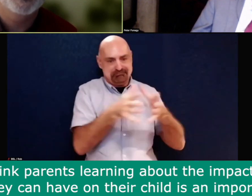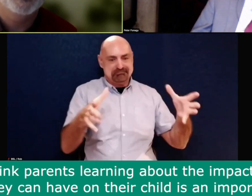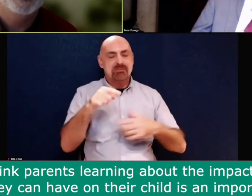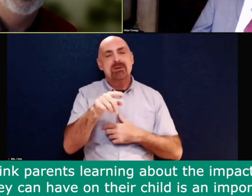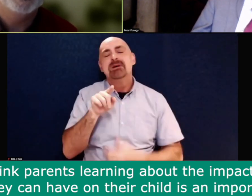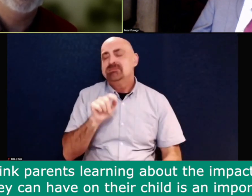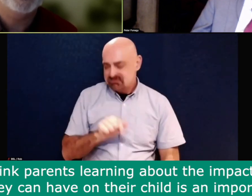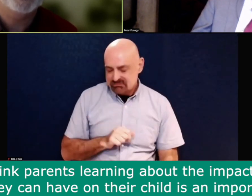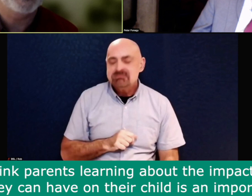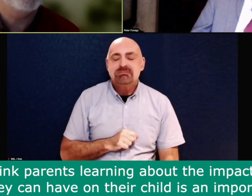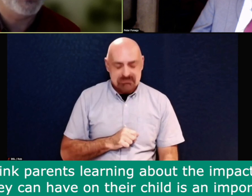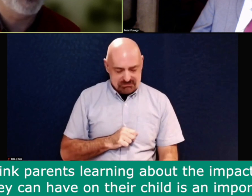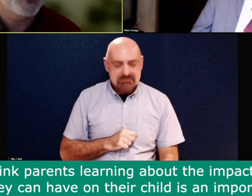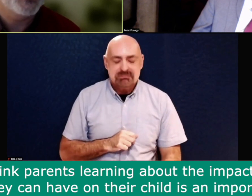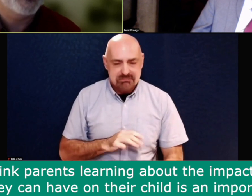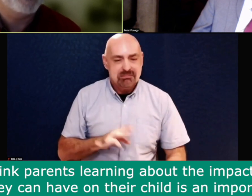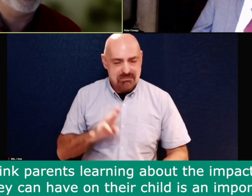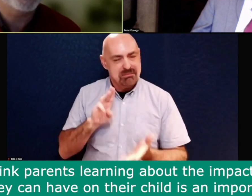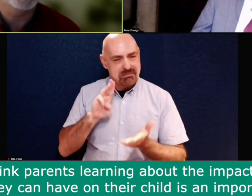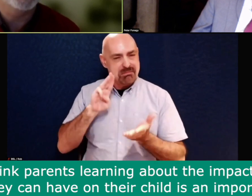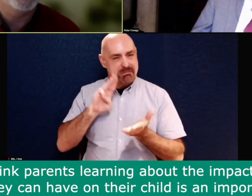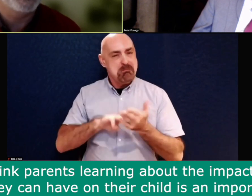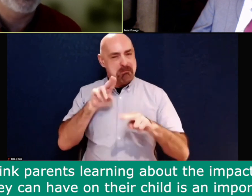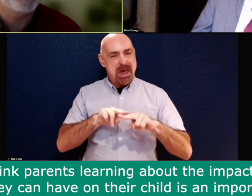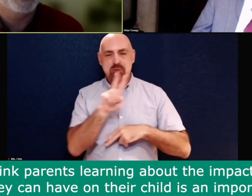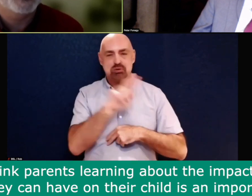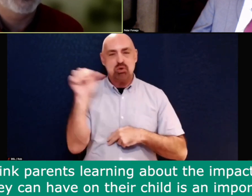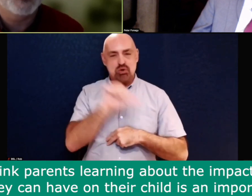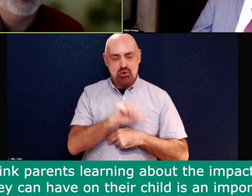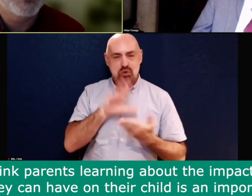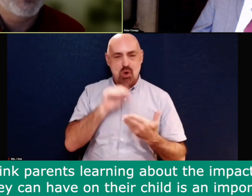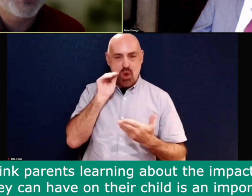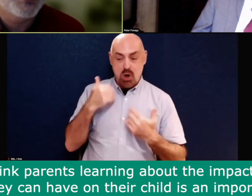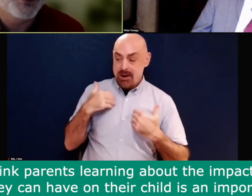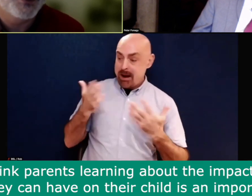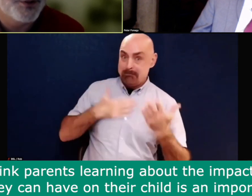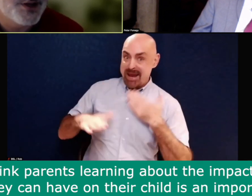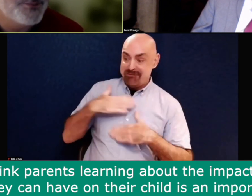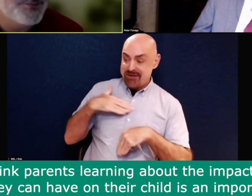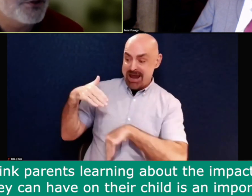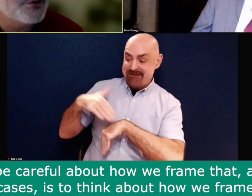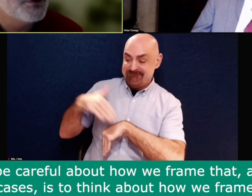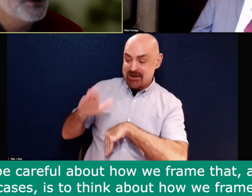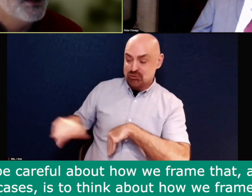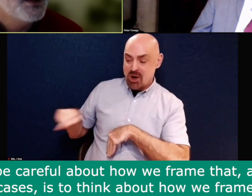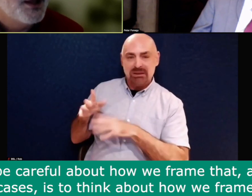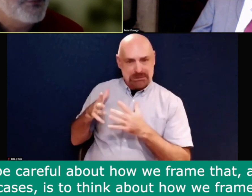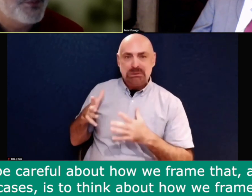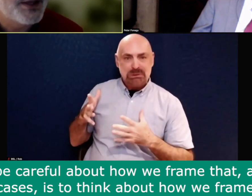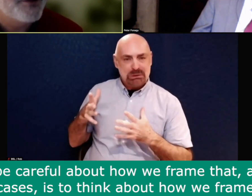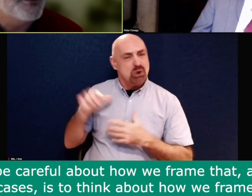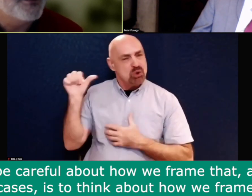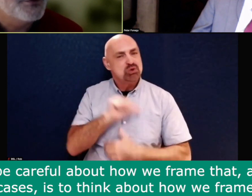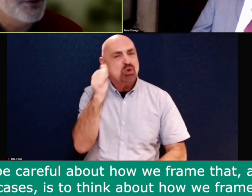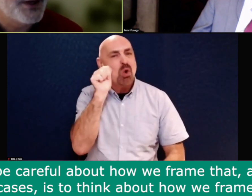parents learning about the impact that their actions and that they can have on their child is an important thing. I'm not sure. I think we